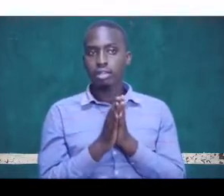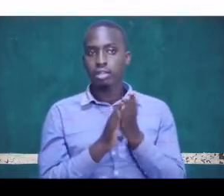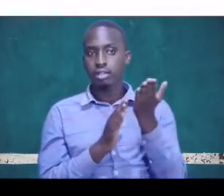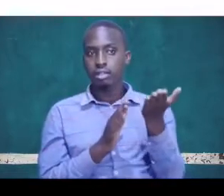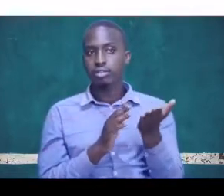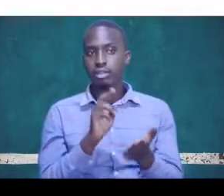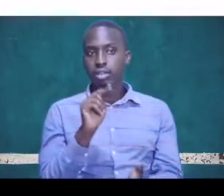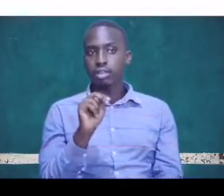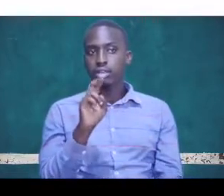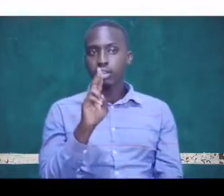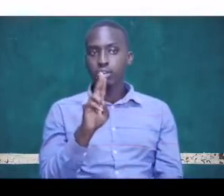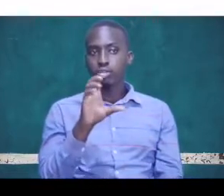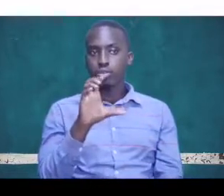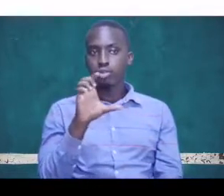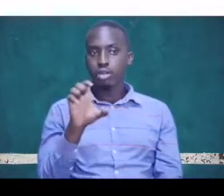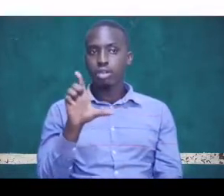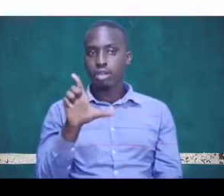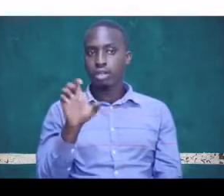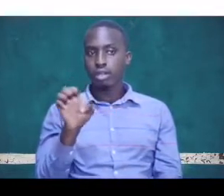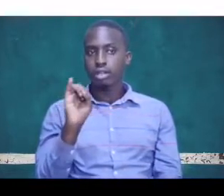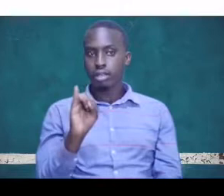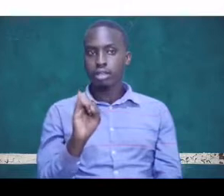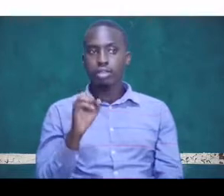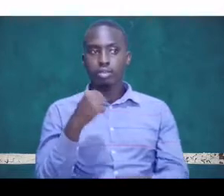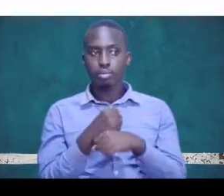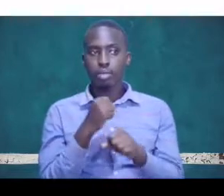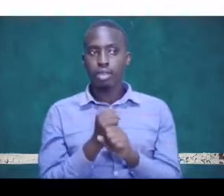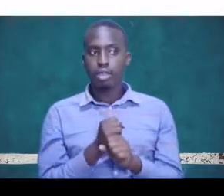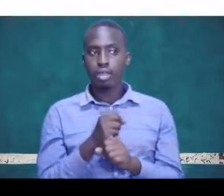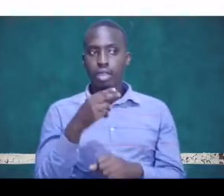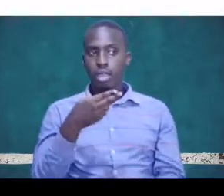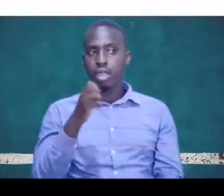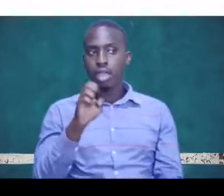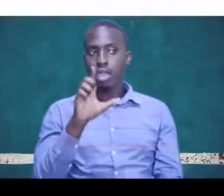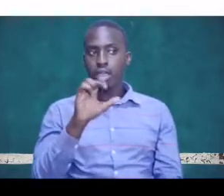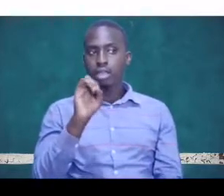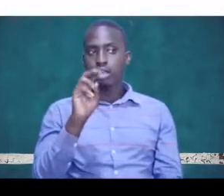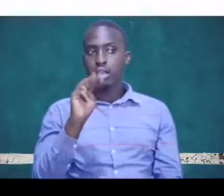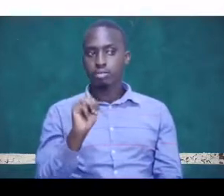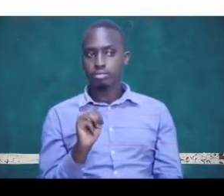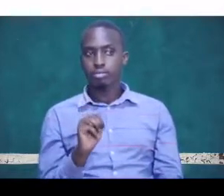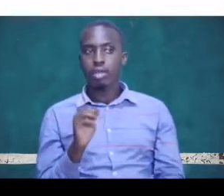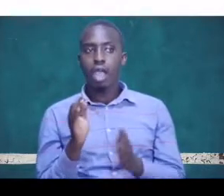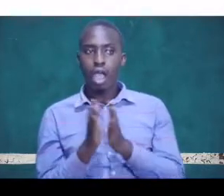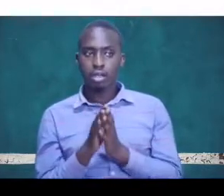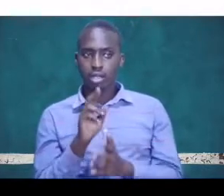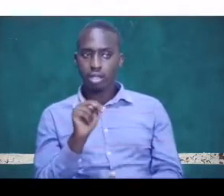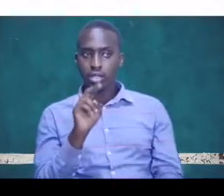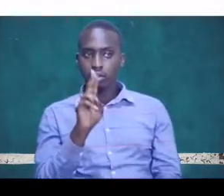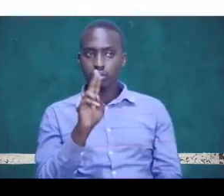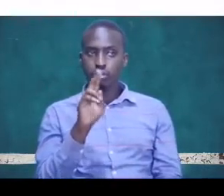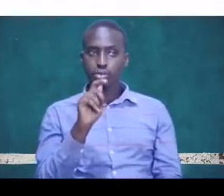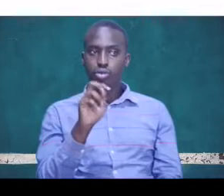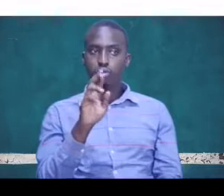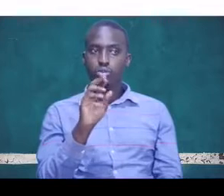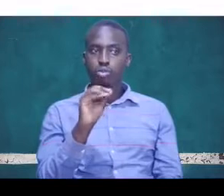is nuclei to form helium nucleus in neutron and energy. Remember, this